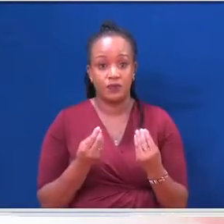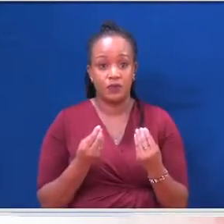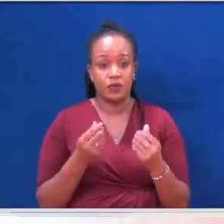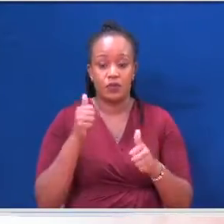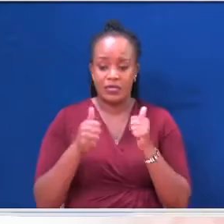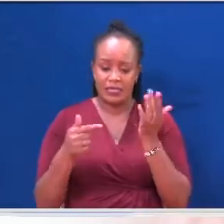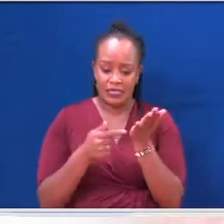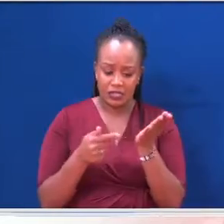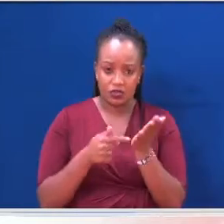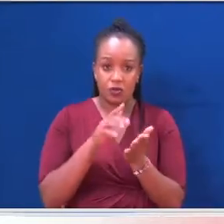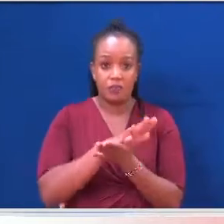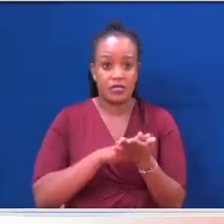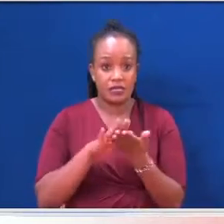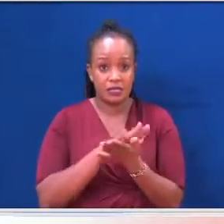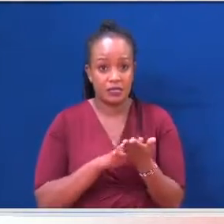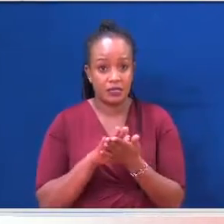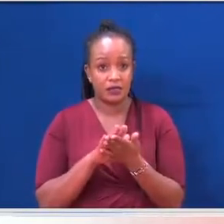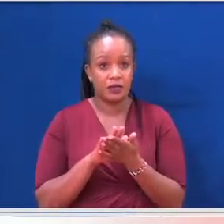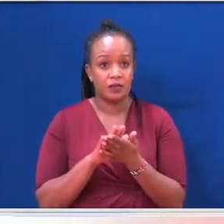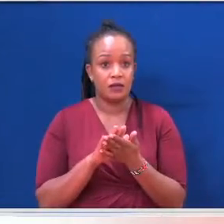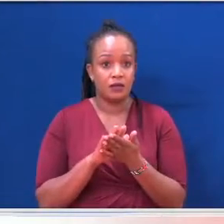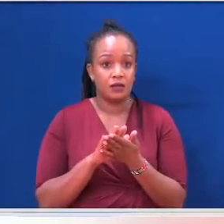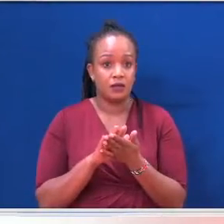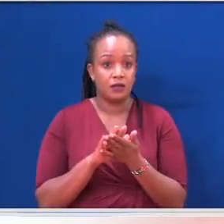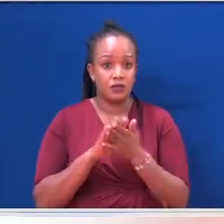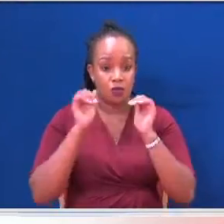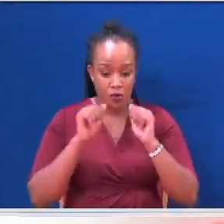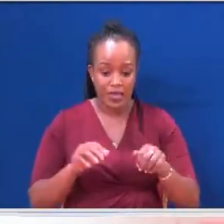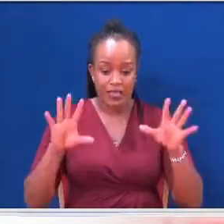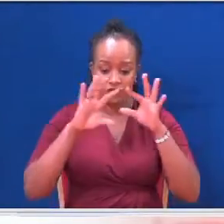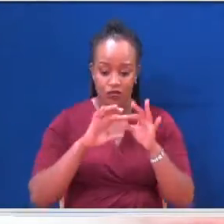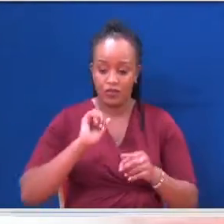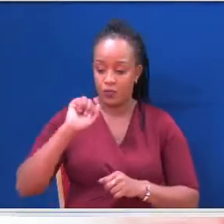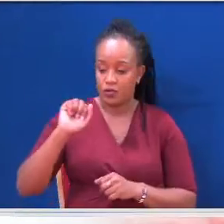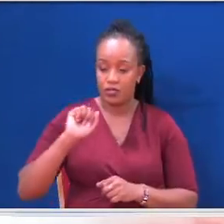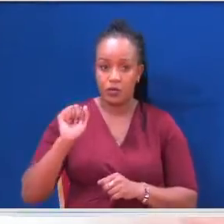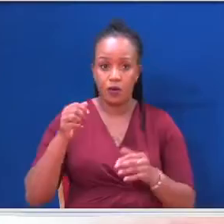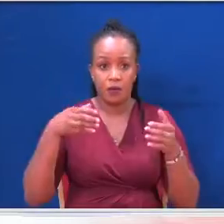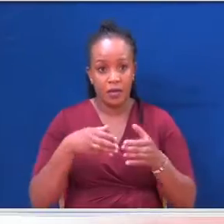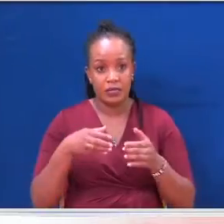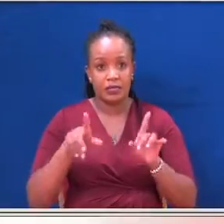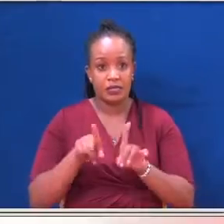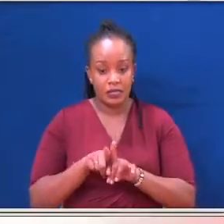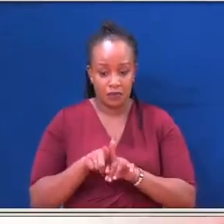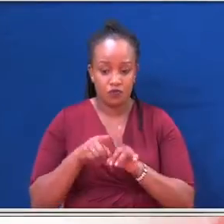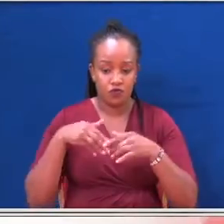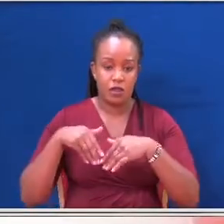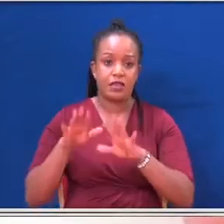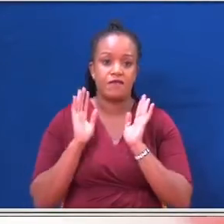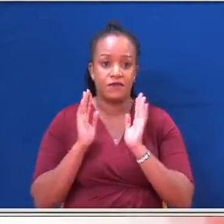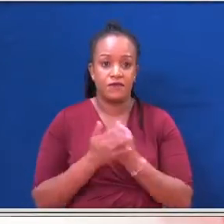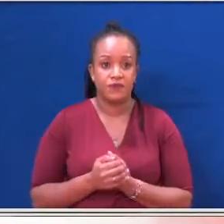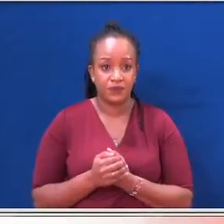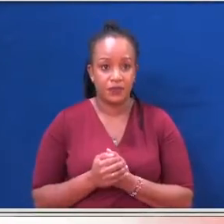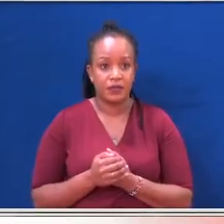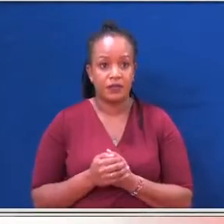based, for you to, at your table or at where you are able to join these political parties and leave. That is the discussion is about. The Data Commissioner